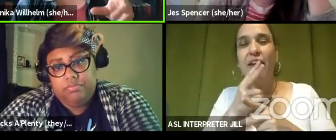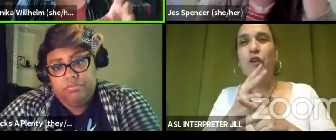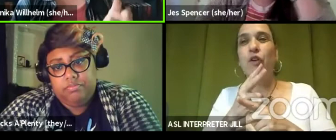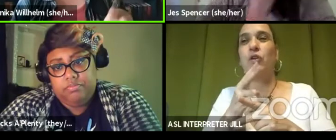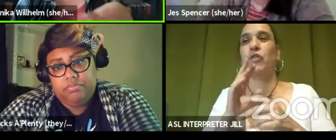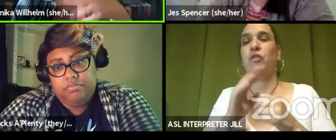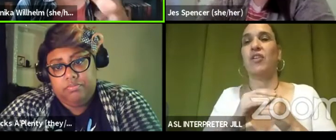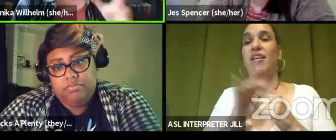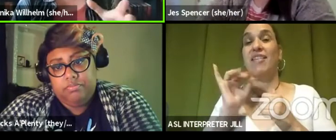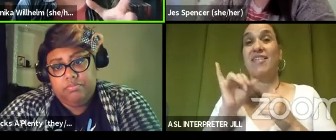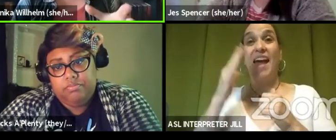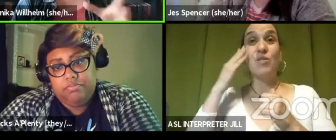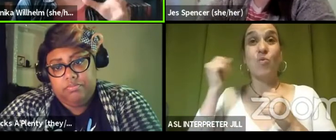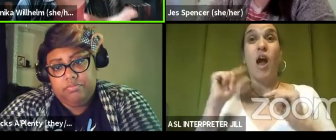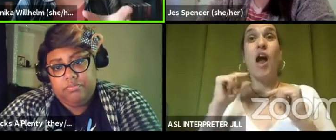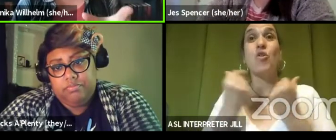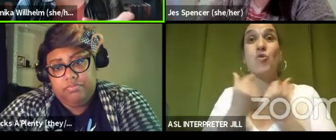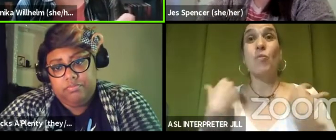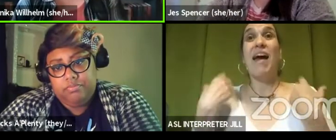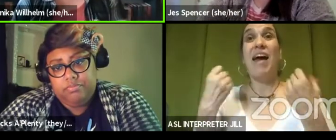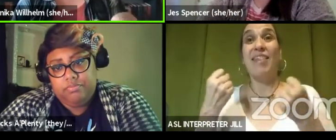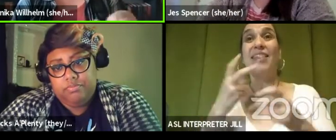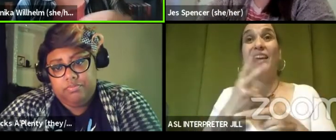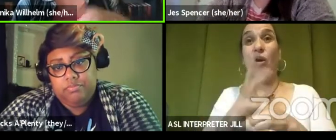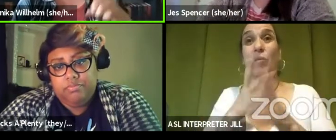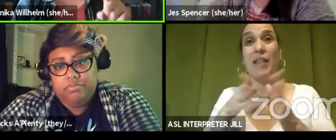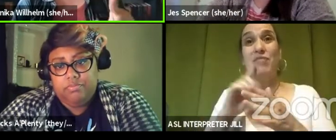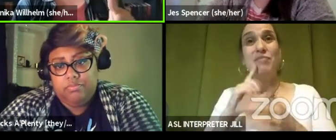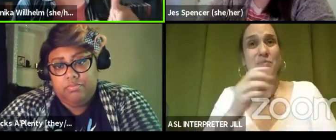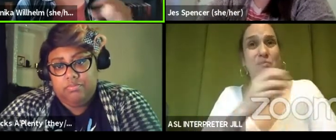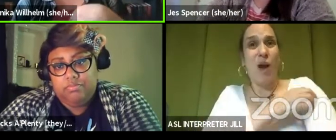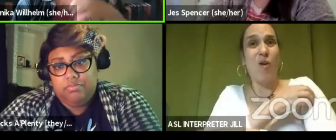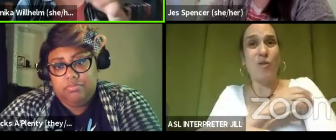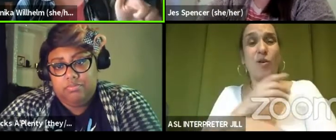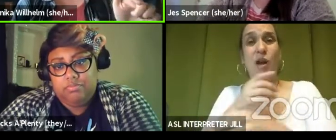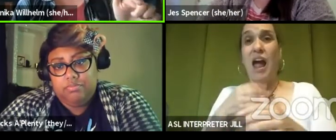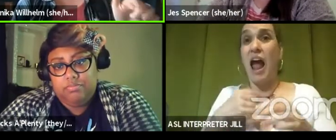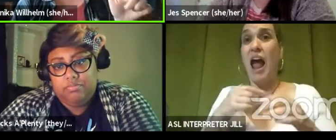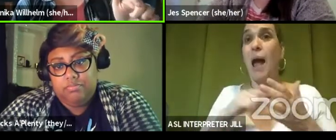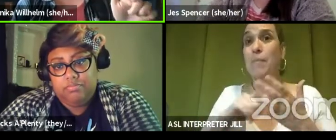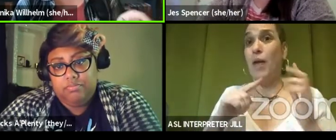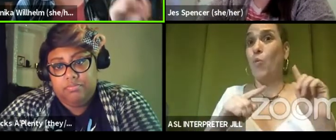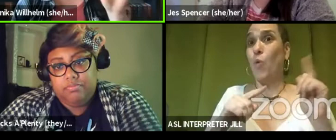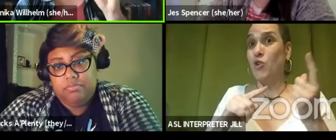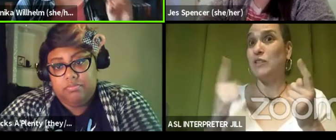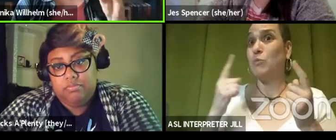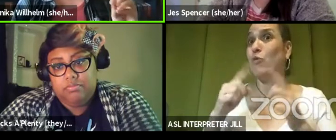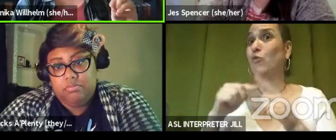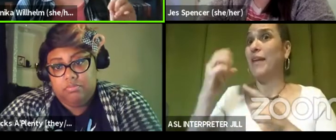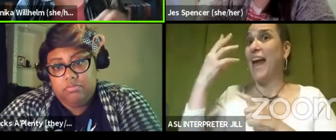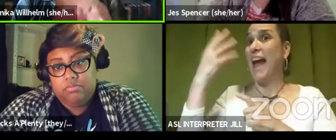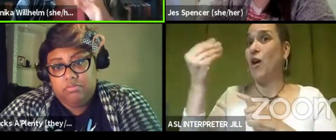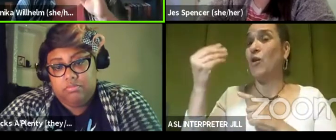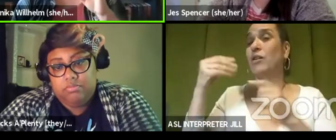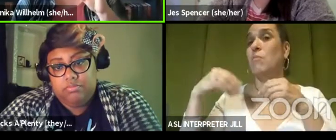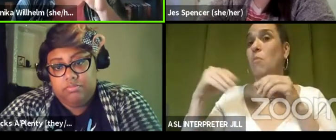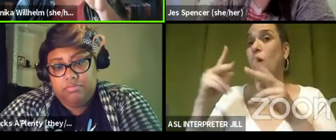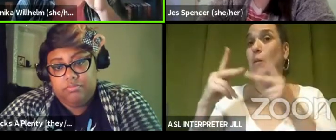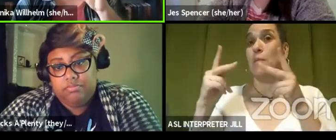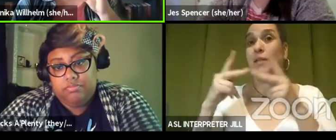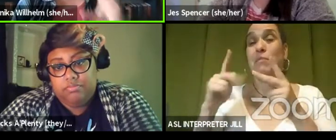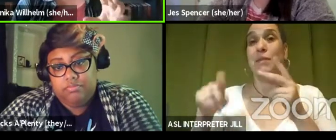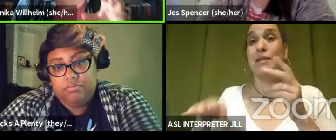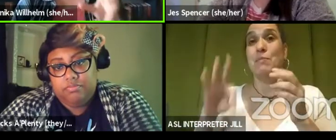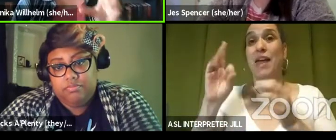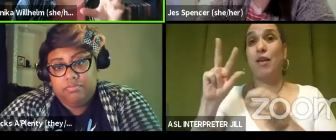this is why group healthcare plans are so powerful, right? Because like you're paying $1 that someone out on the open marketplace would have to pay $3 for. So